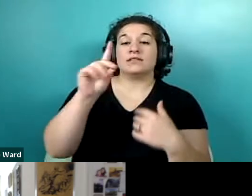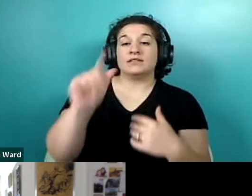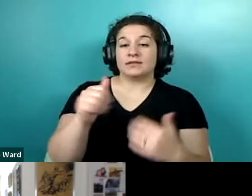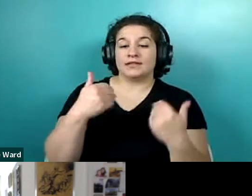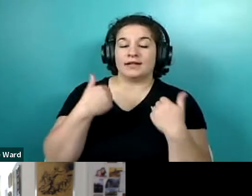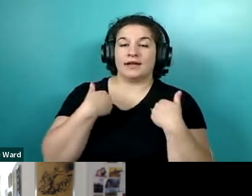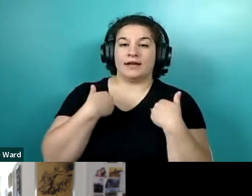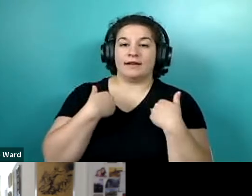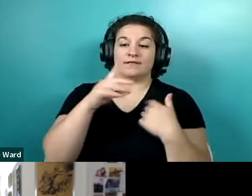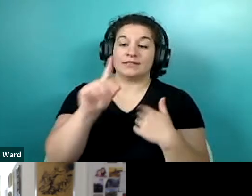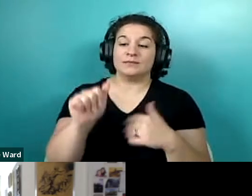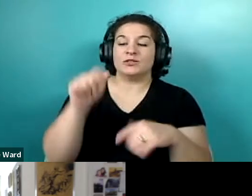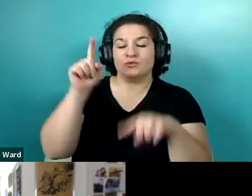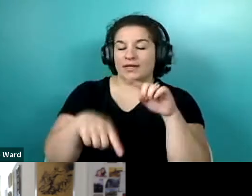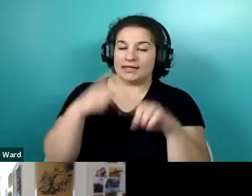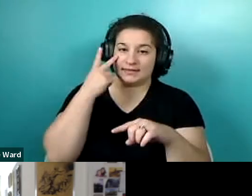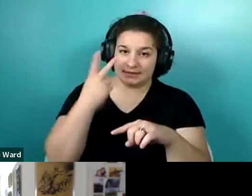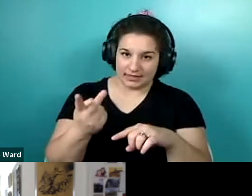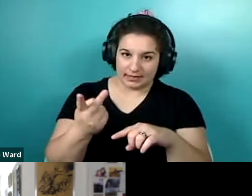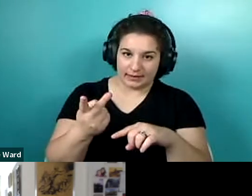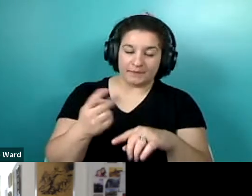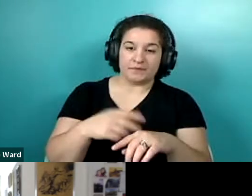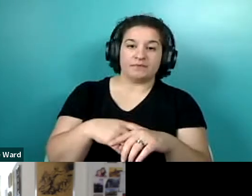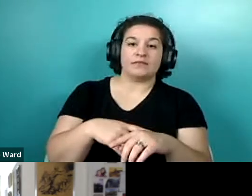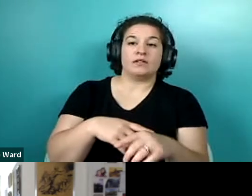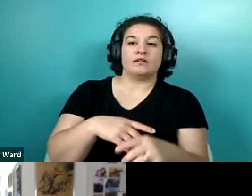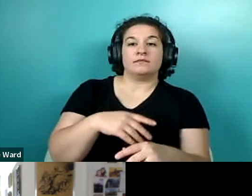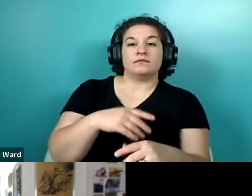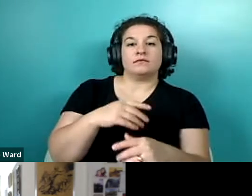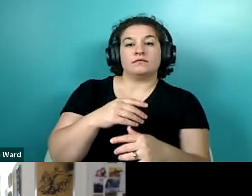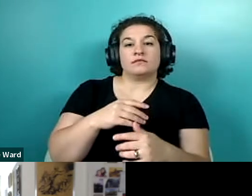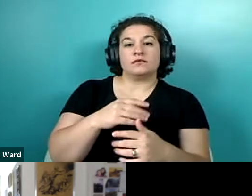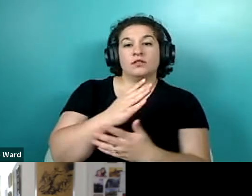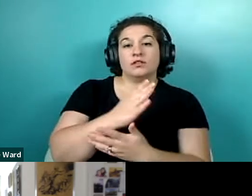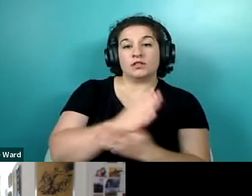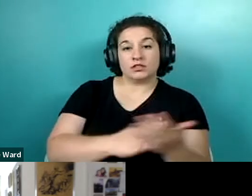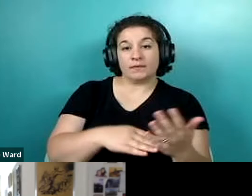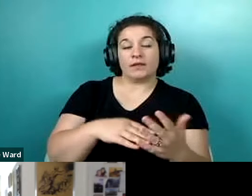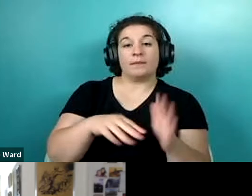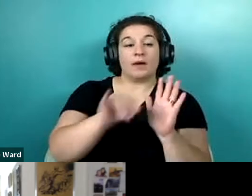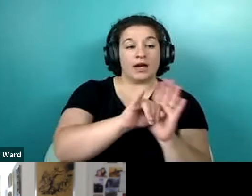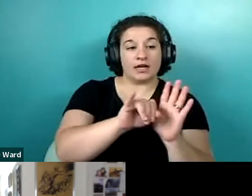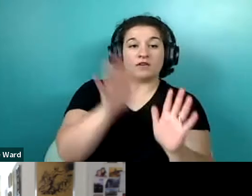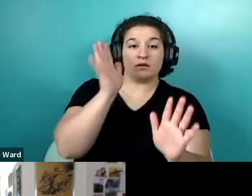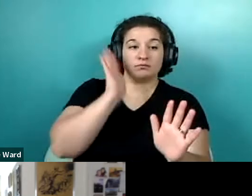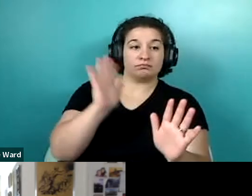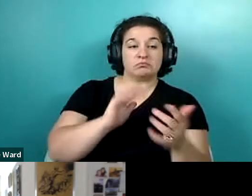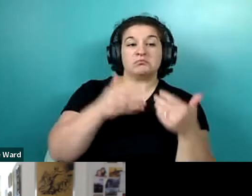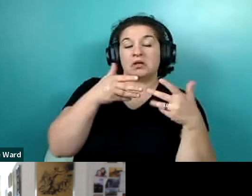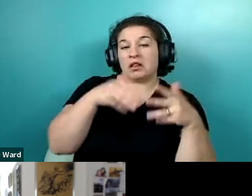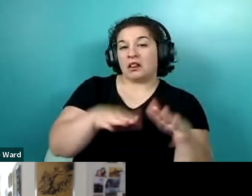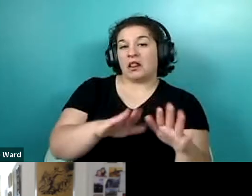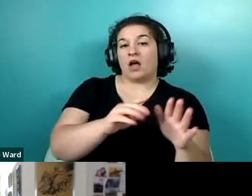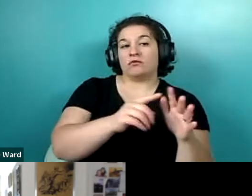were identified at one point. They did let their identification lapse, and others in colleges and graduate